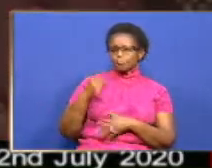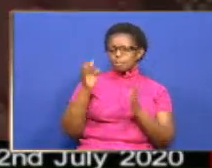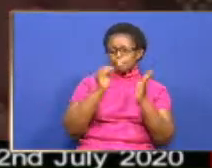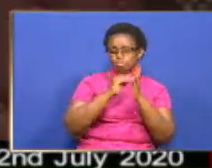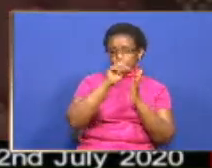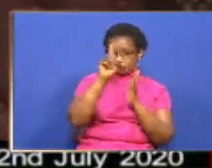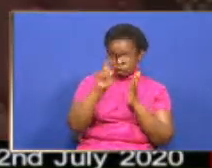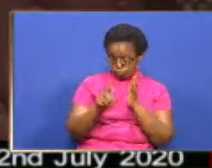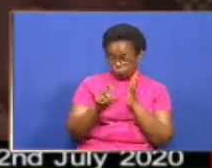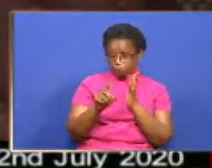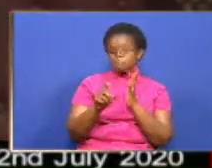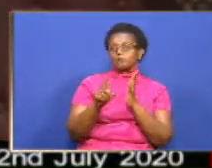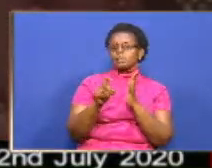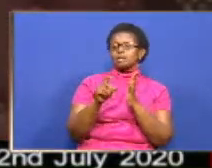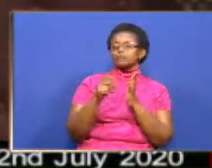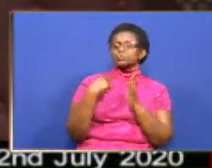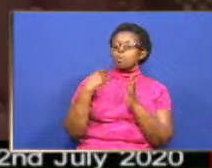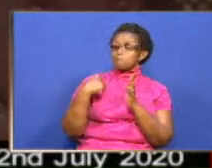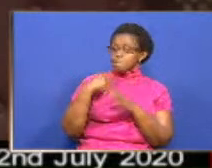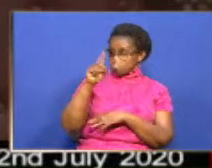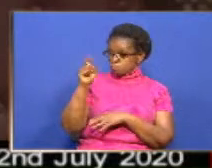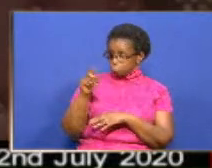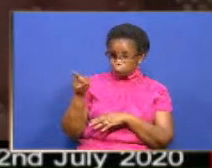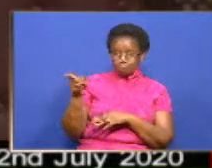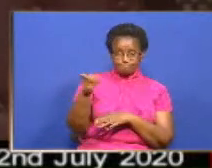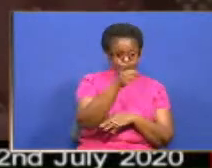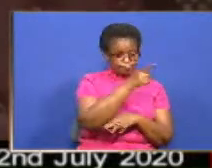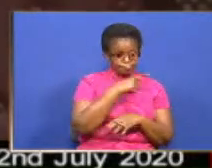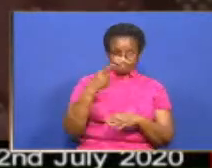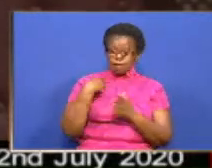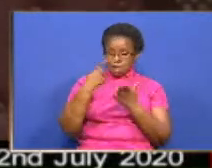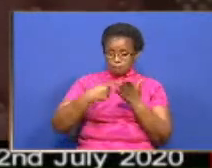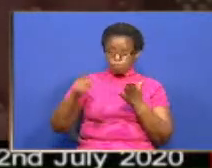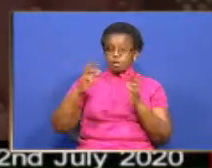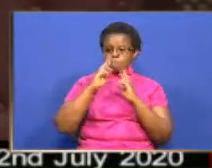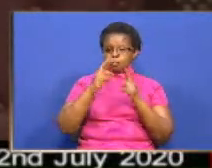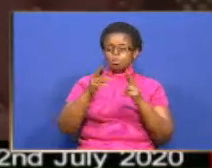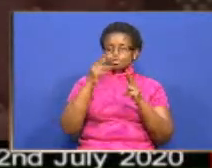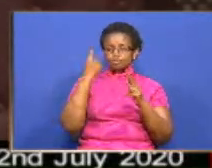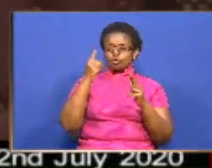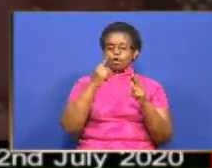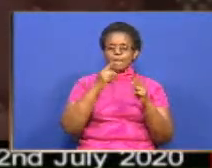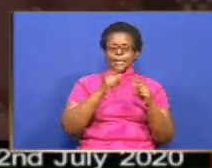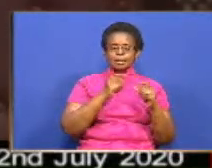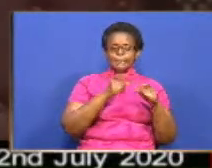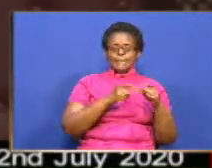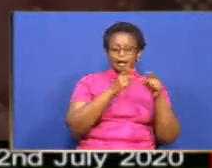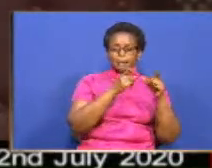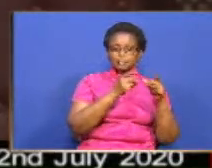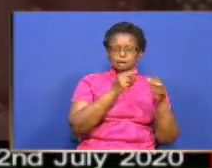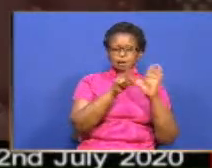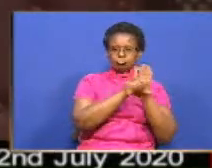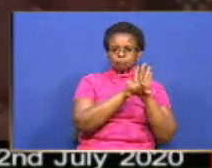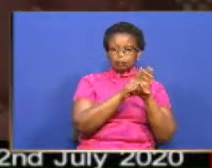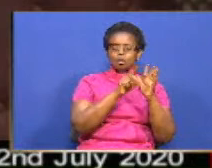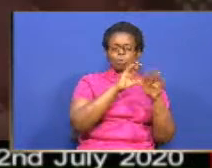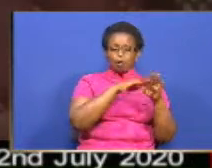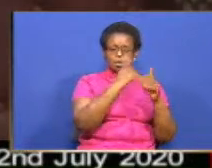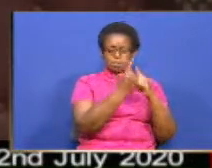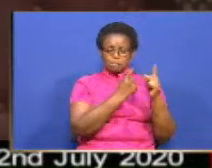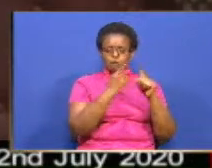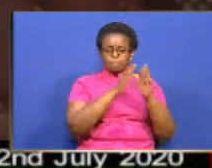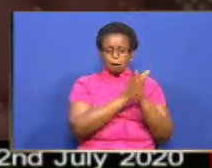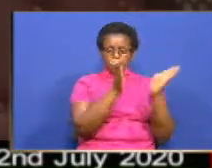do, that this House adopts the report to the Committee on Delegated Legislation on its consideration of the Public Procurement and